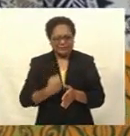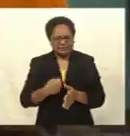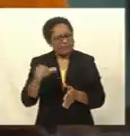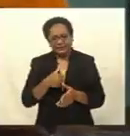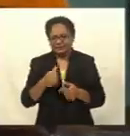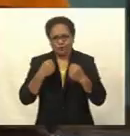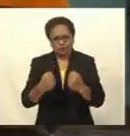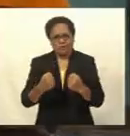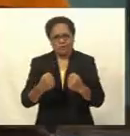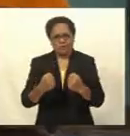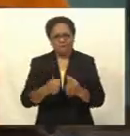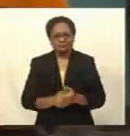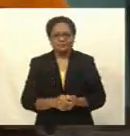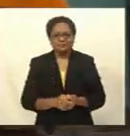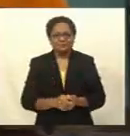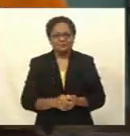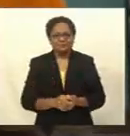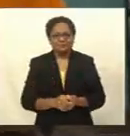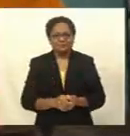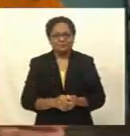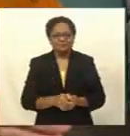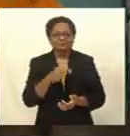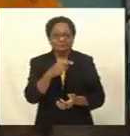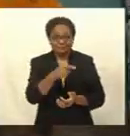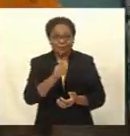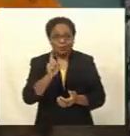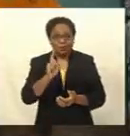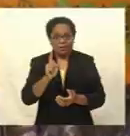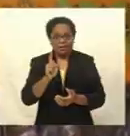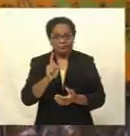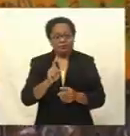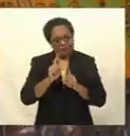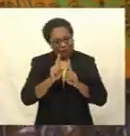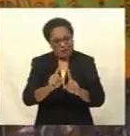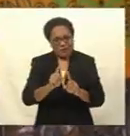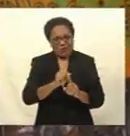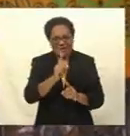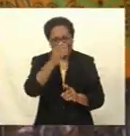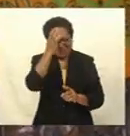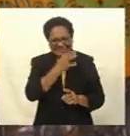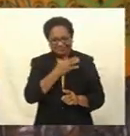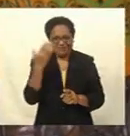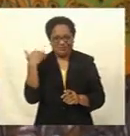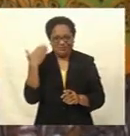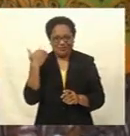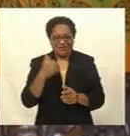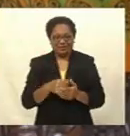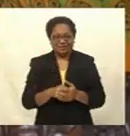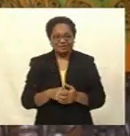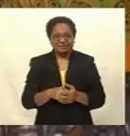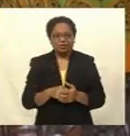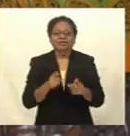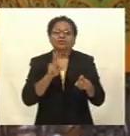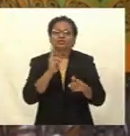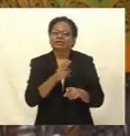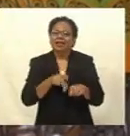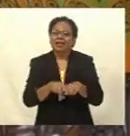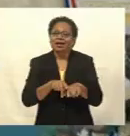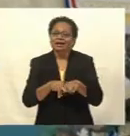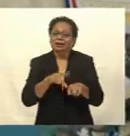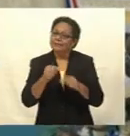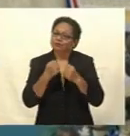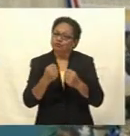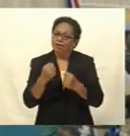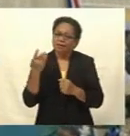man. Satini has lived with this principle her whole life, which she says has taught her to be strong and